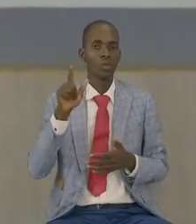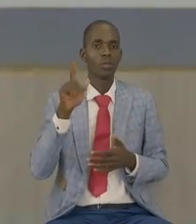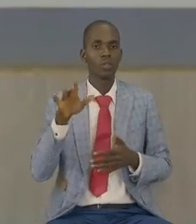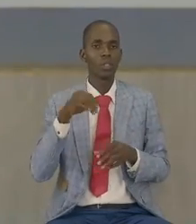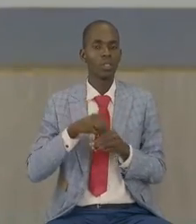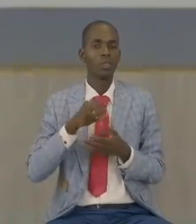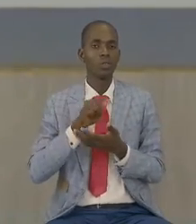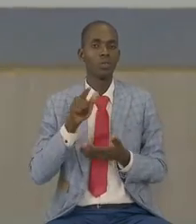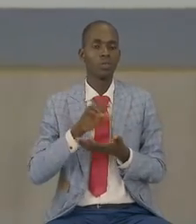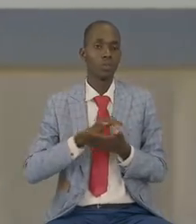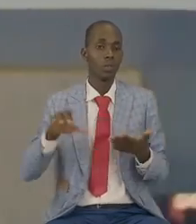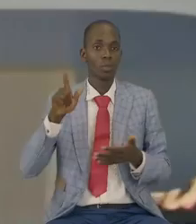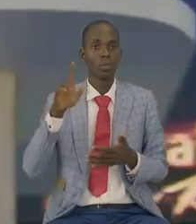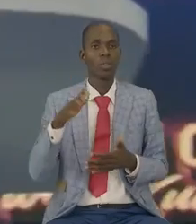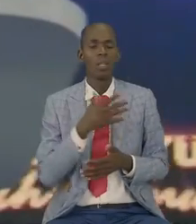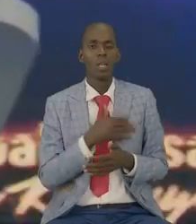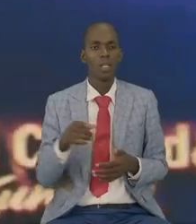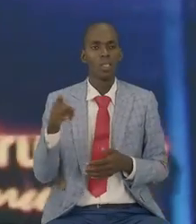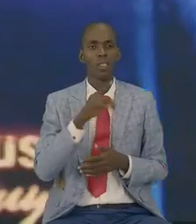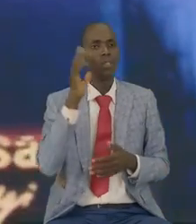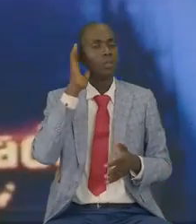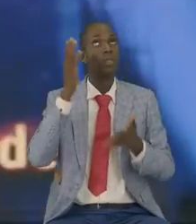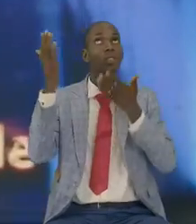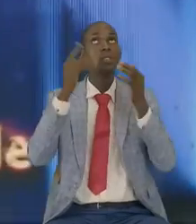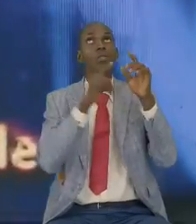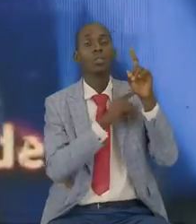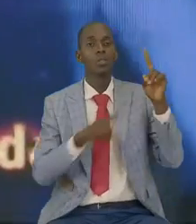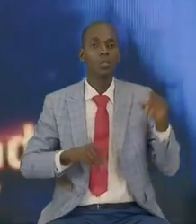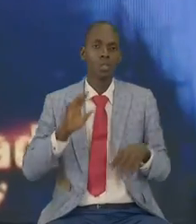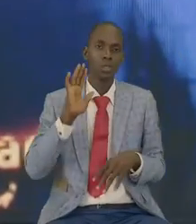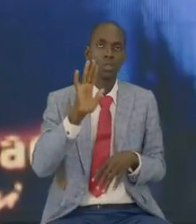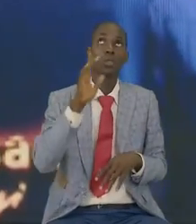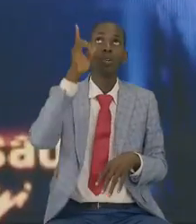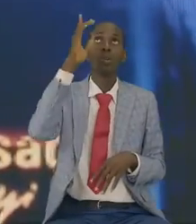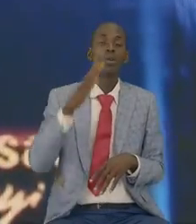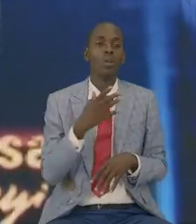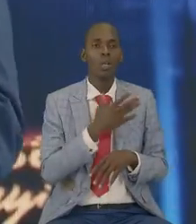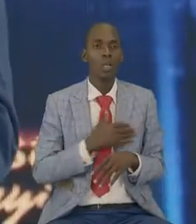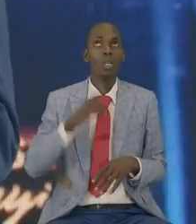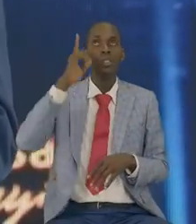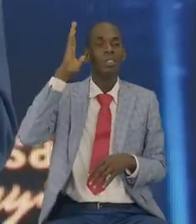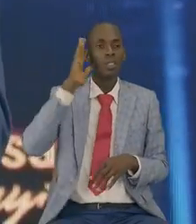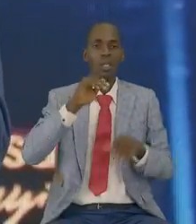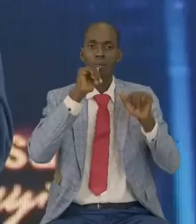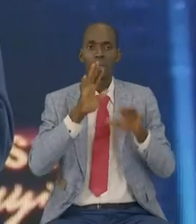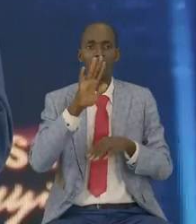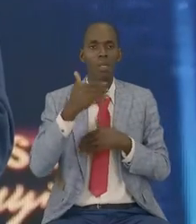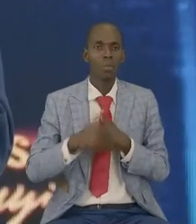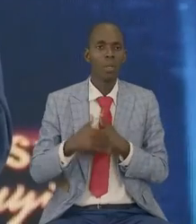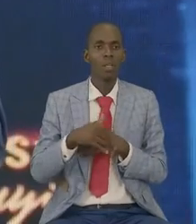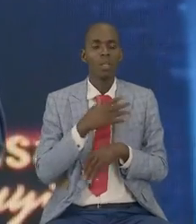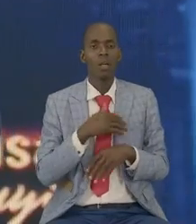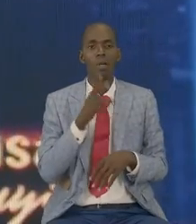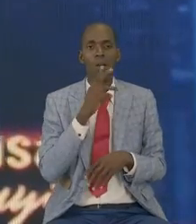verse 25, and ye shall serve the Lord your God, and he shall bless thy bread and thy water, and